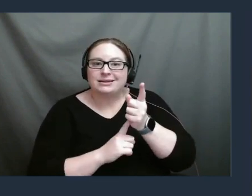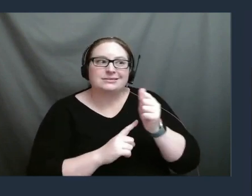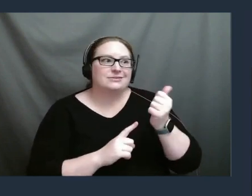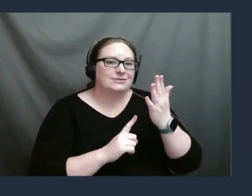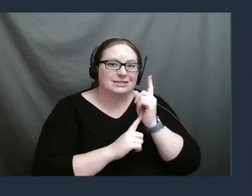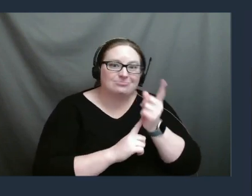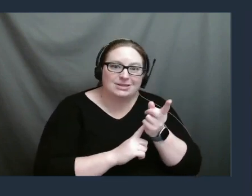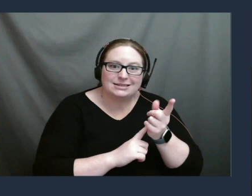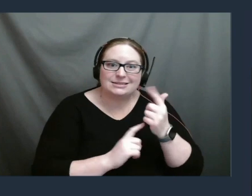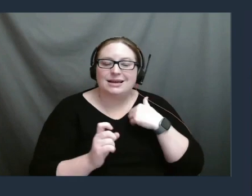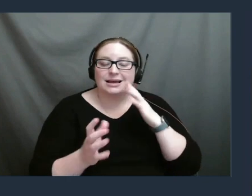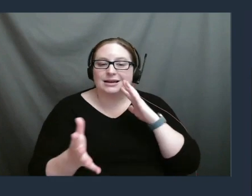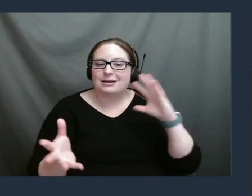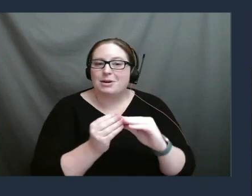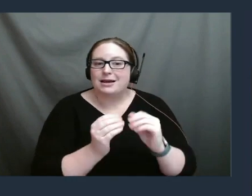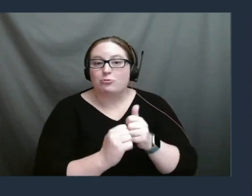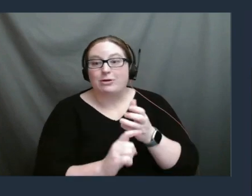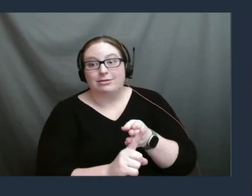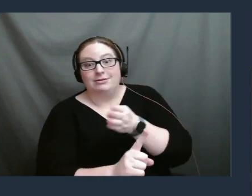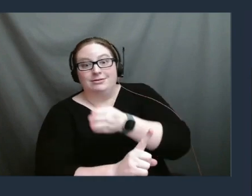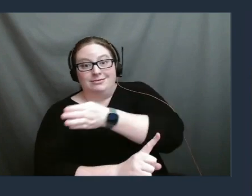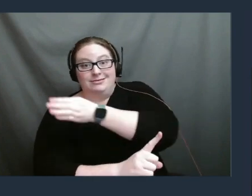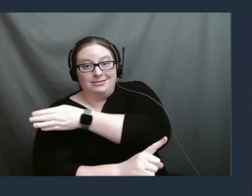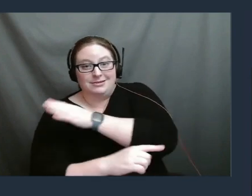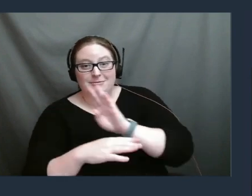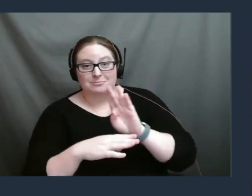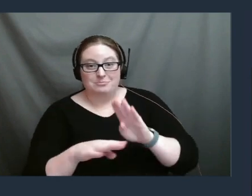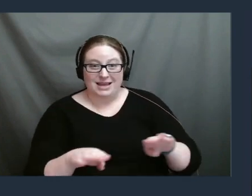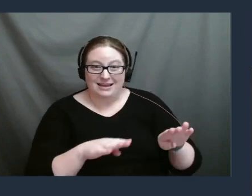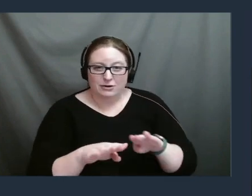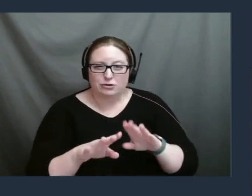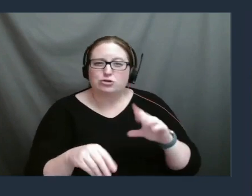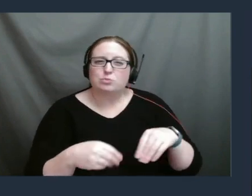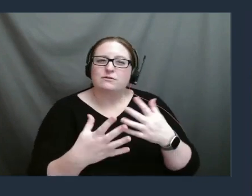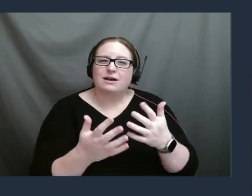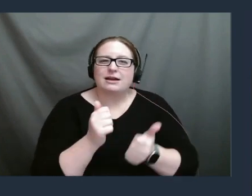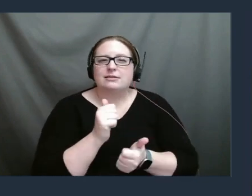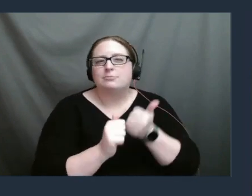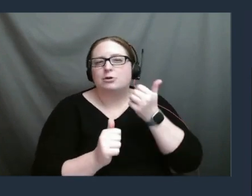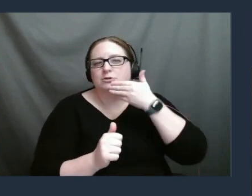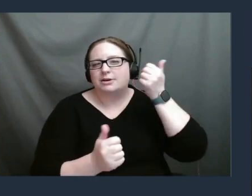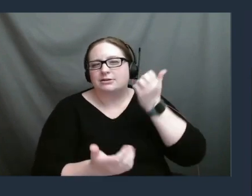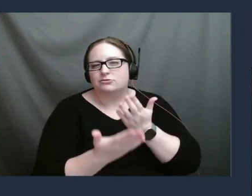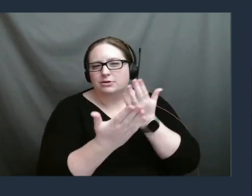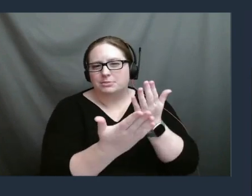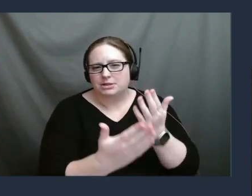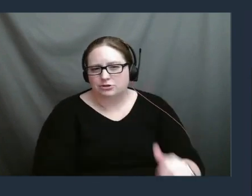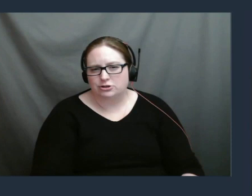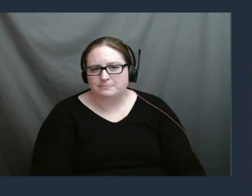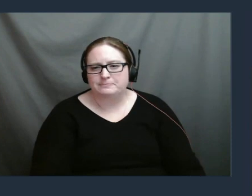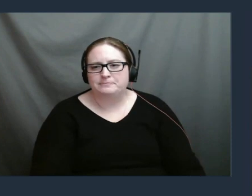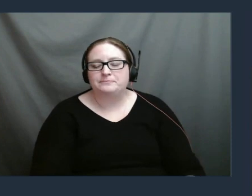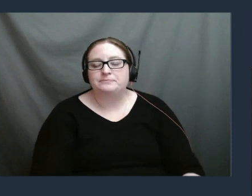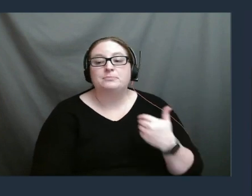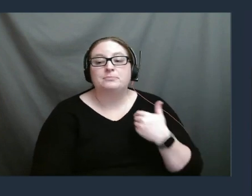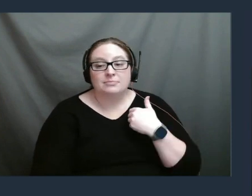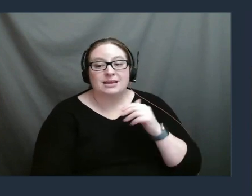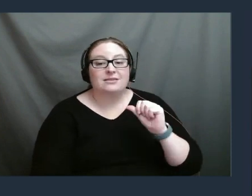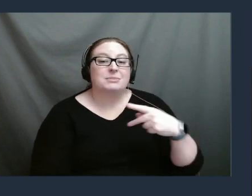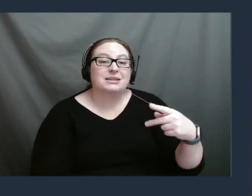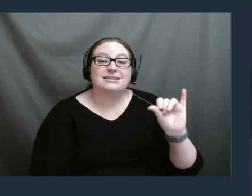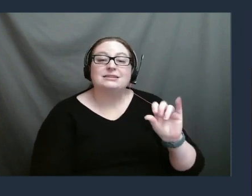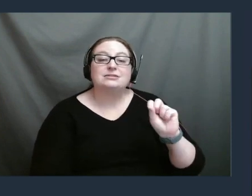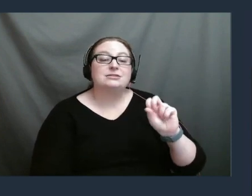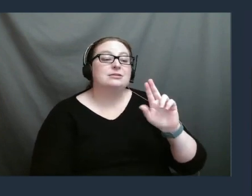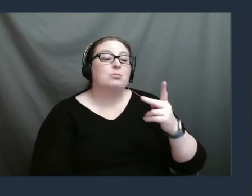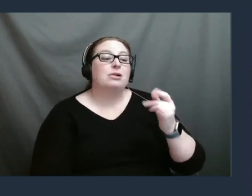combine it with the past behavior of the user to provide the most pertinent recommendations. There are applications like supply chain analytics